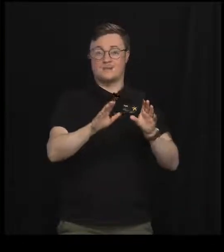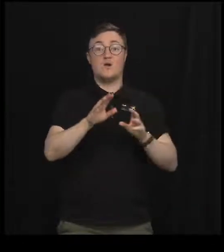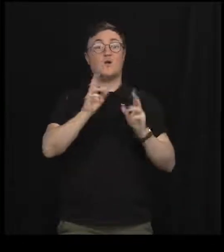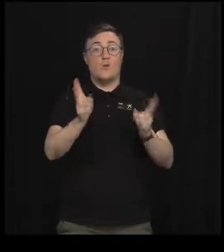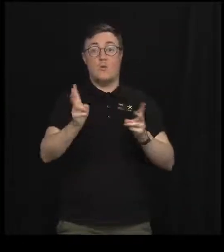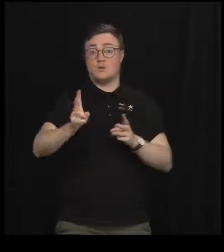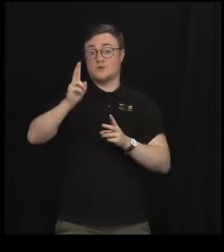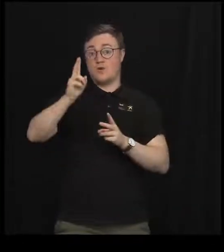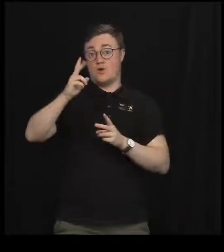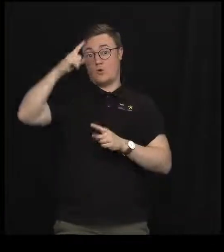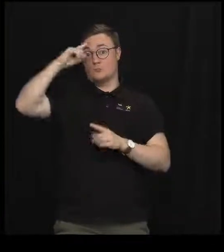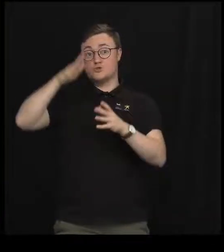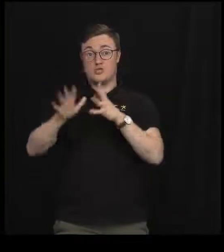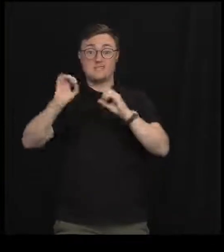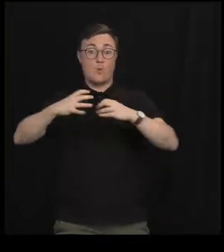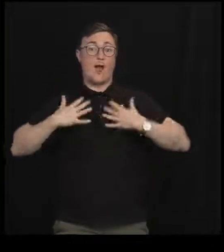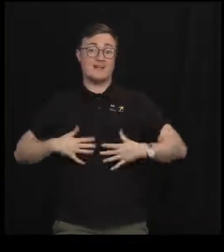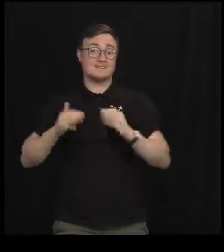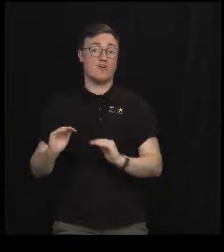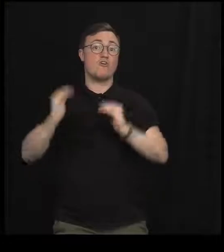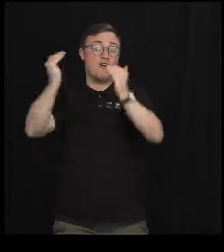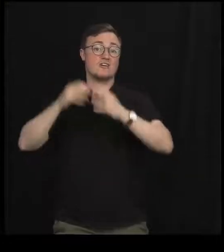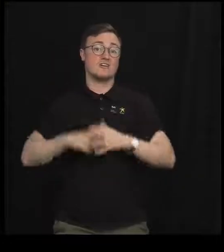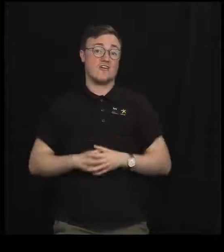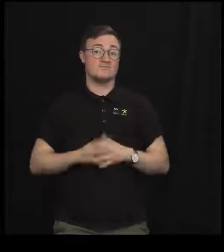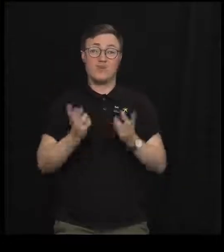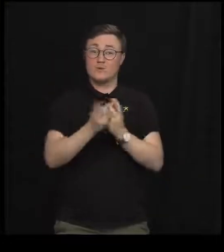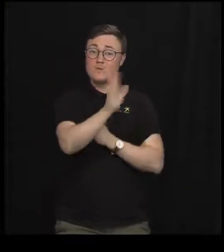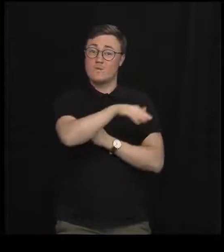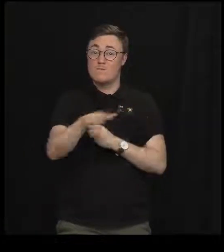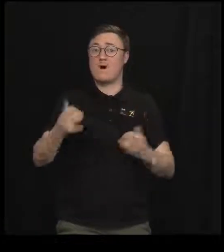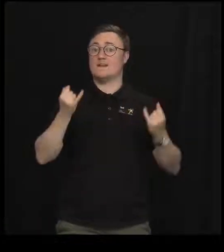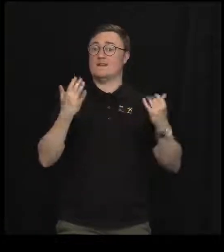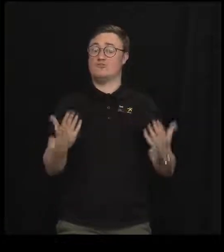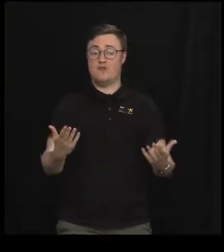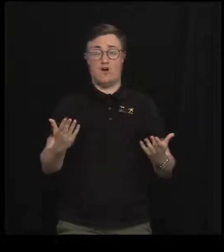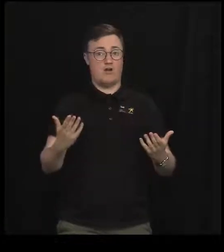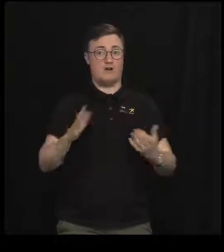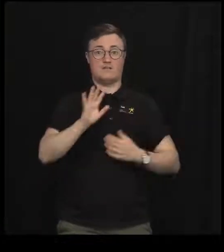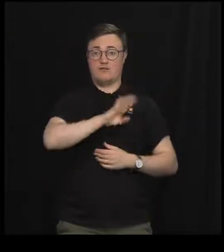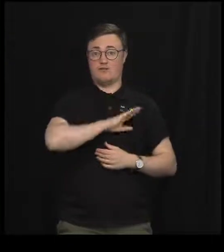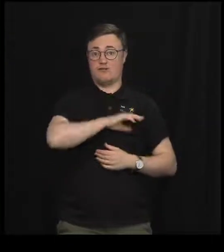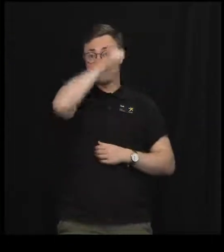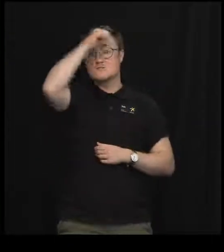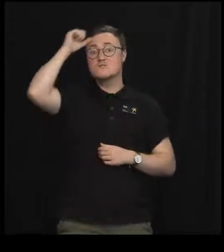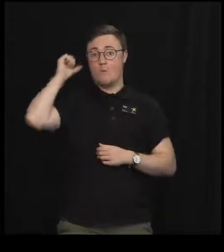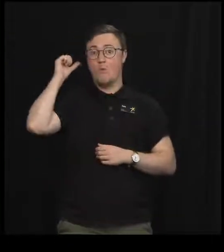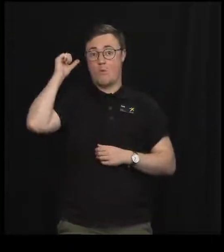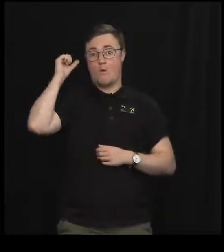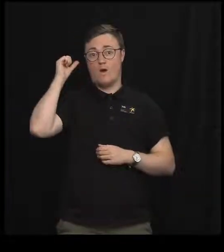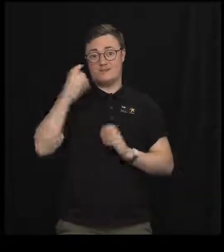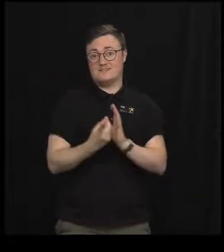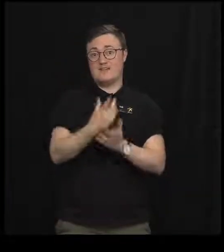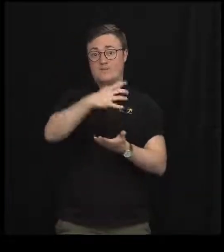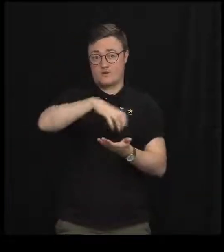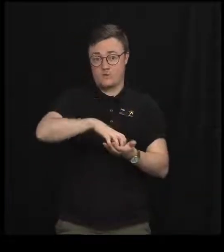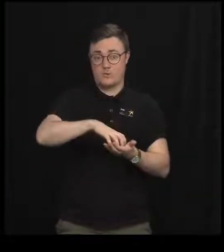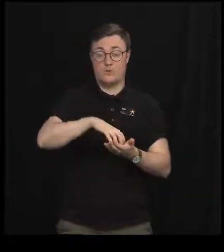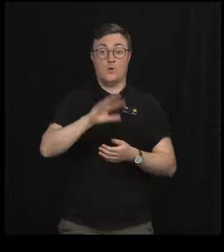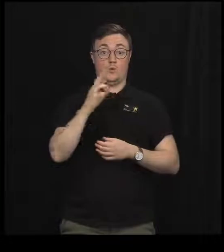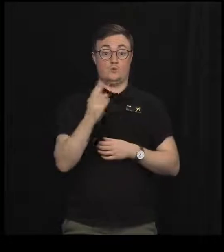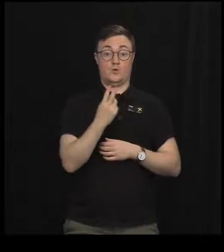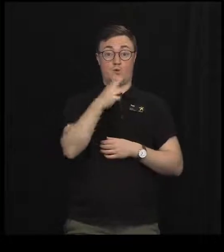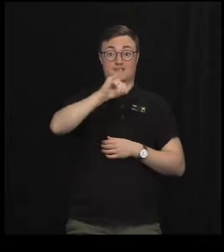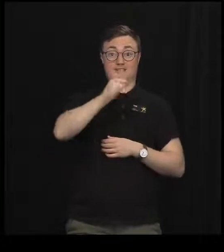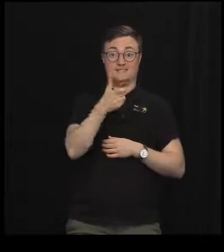health problems. So the children are facing a difficult time. And actually for UNICEF, it's the first time since we